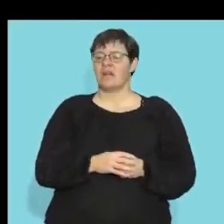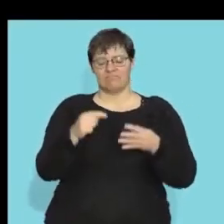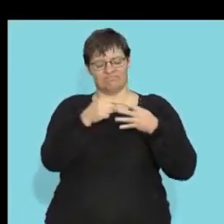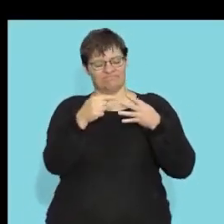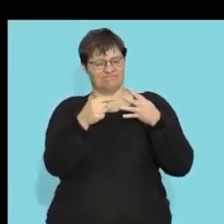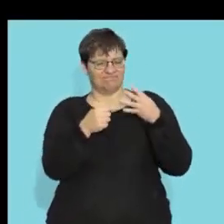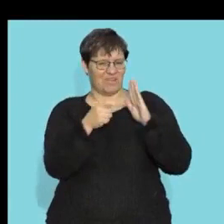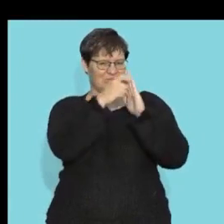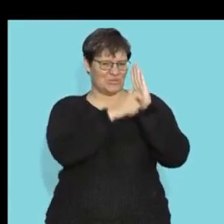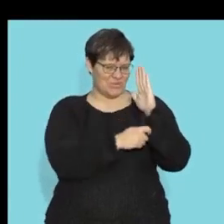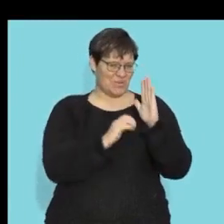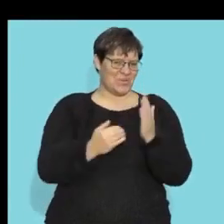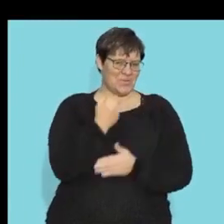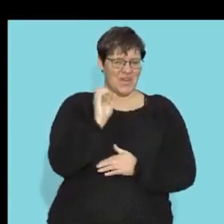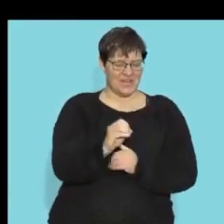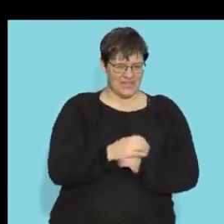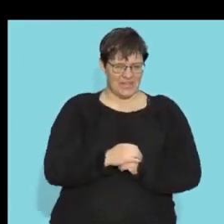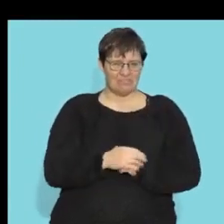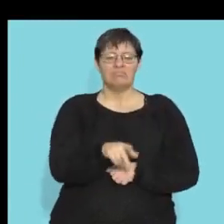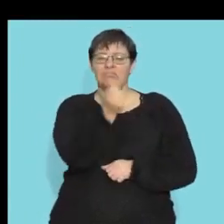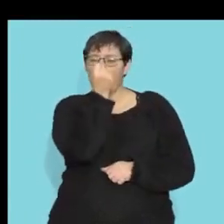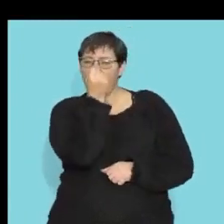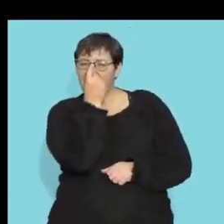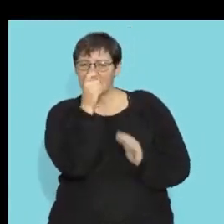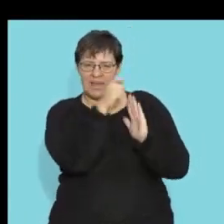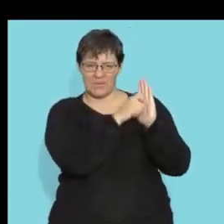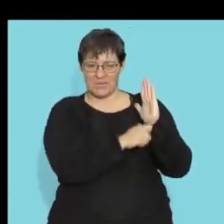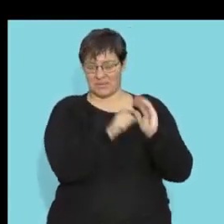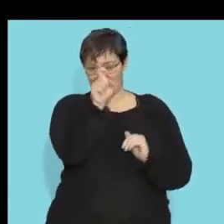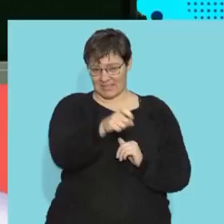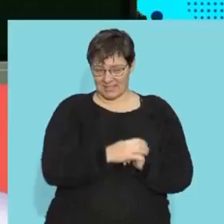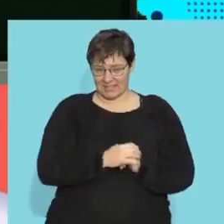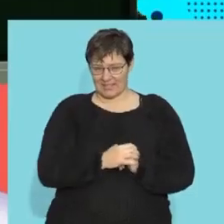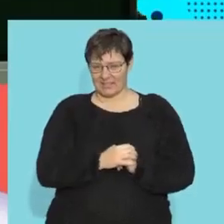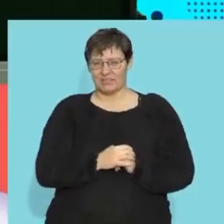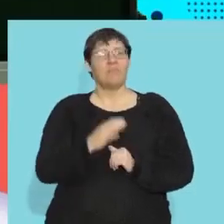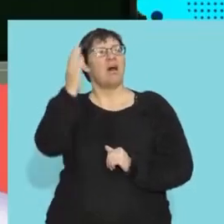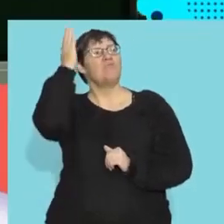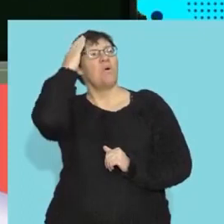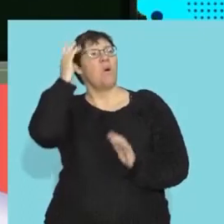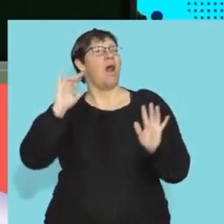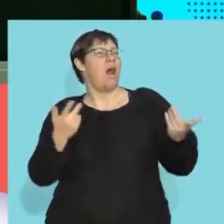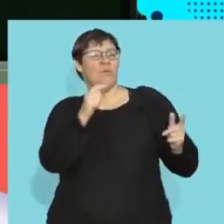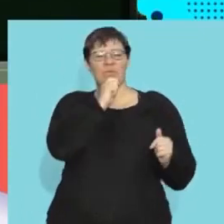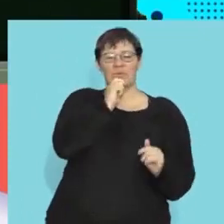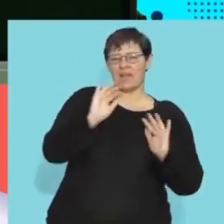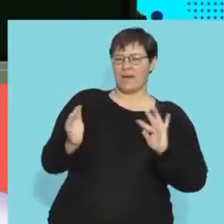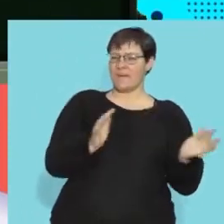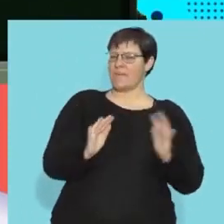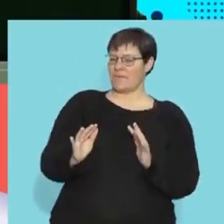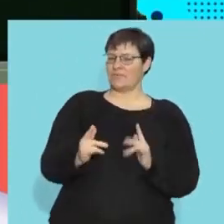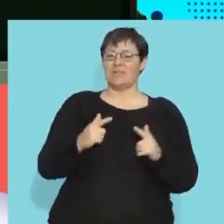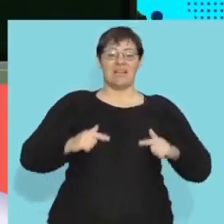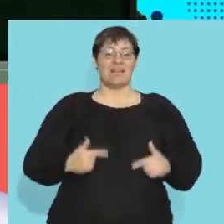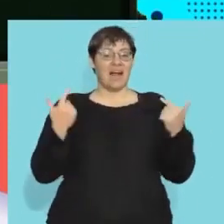few terms that might be new to you. Make sure you understand those terms. Make sure you know where to use them, all right?